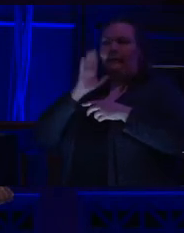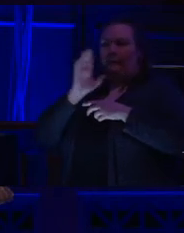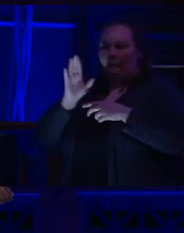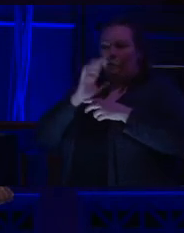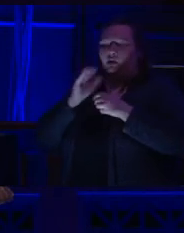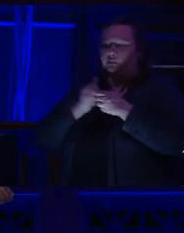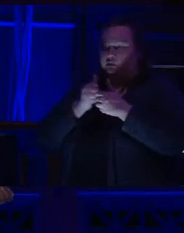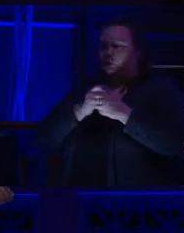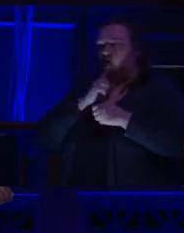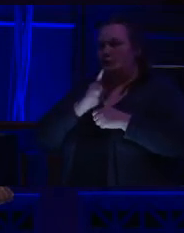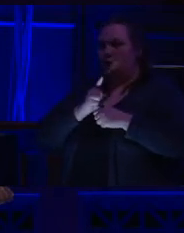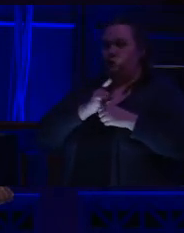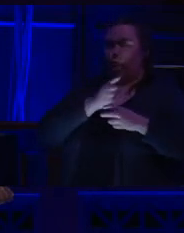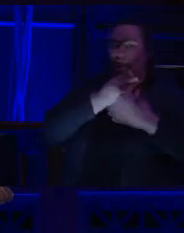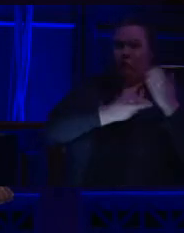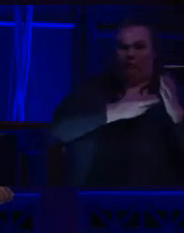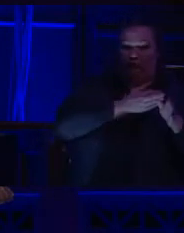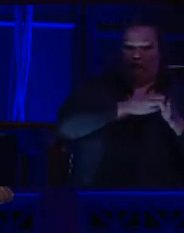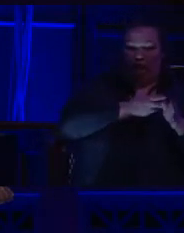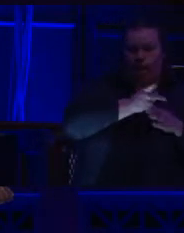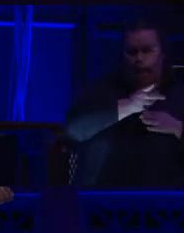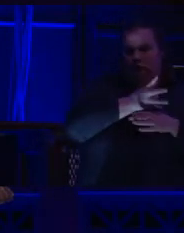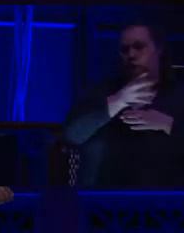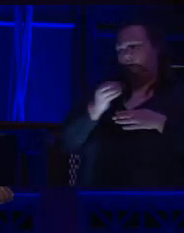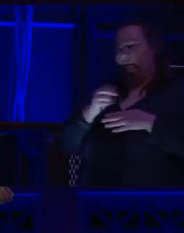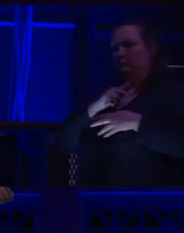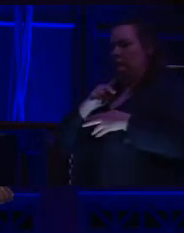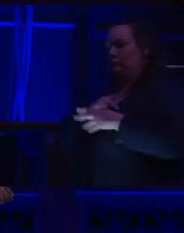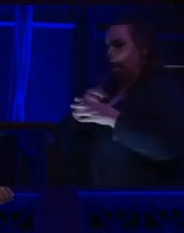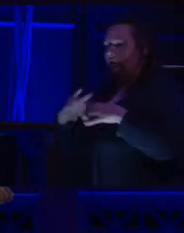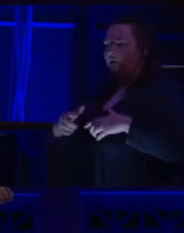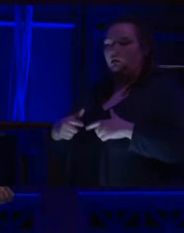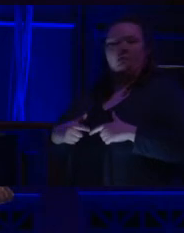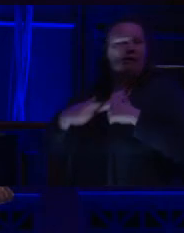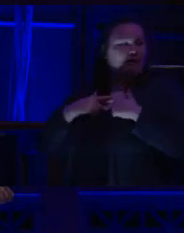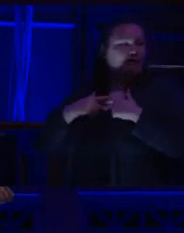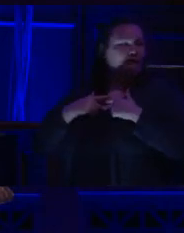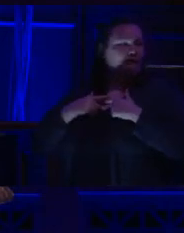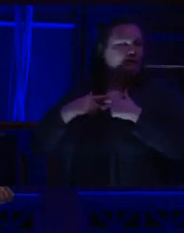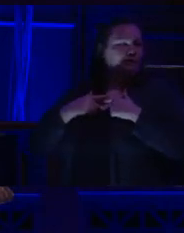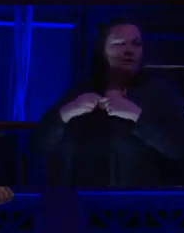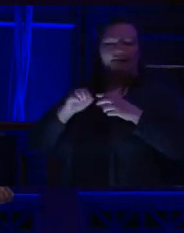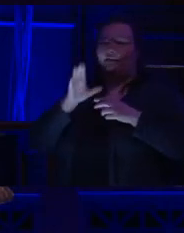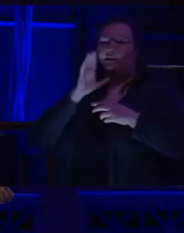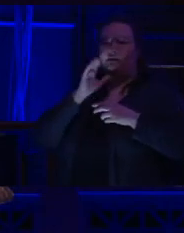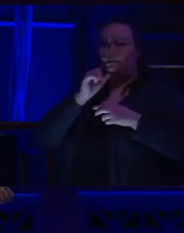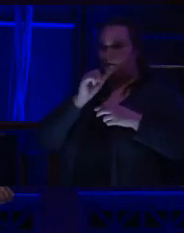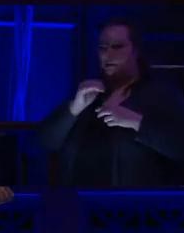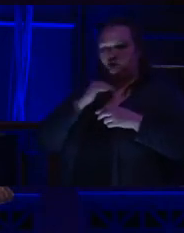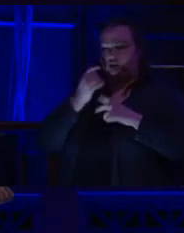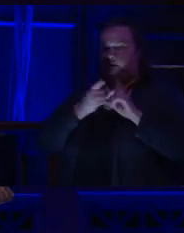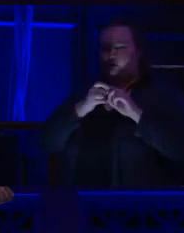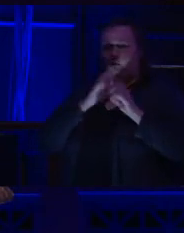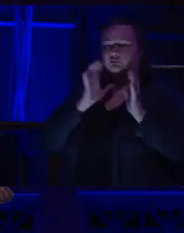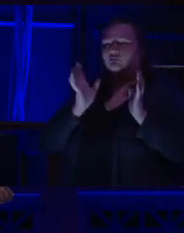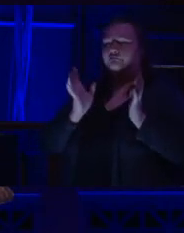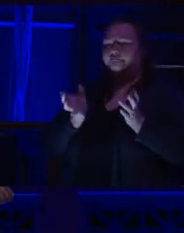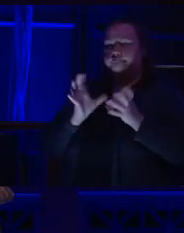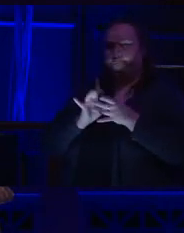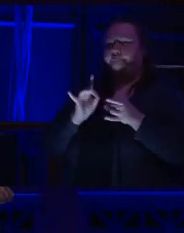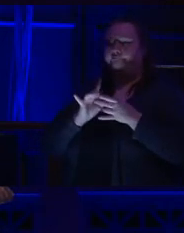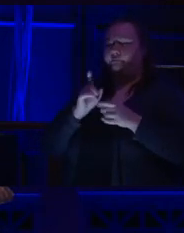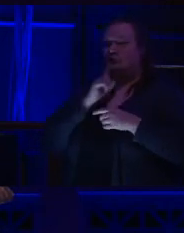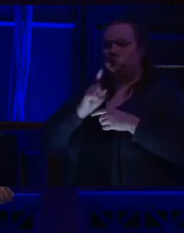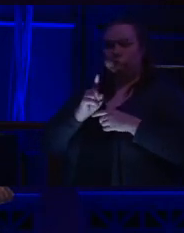both professional and personal levels. He doesn't shy away from speaking truth in addressing complex and